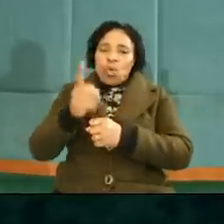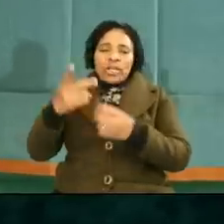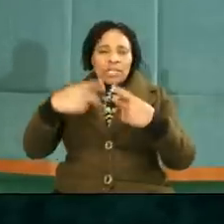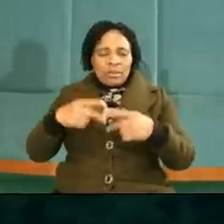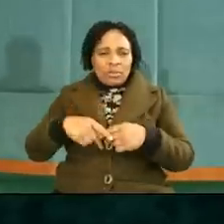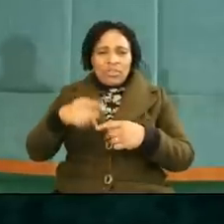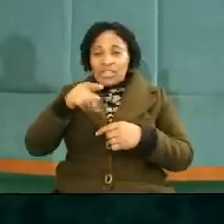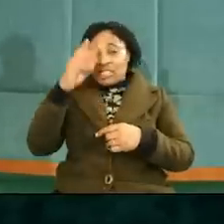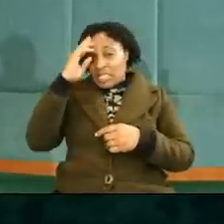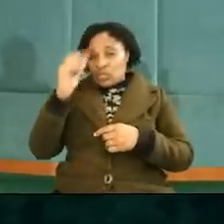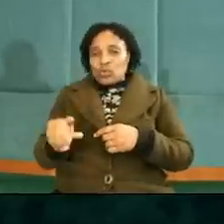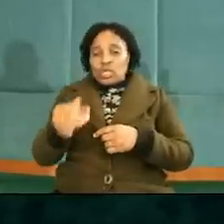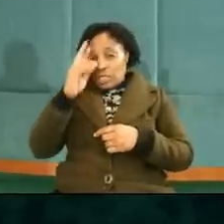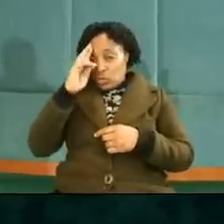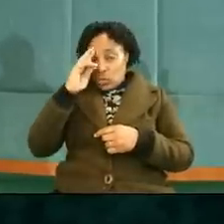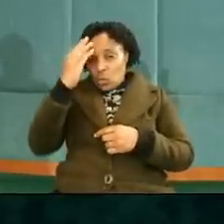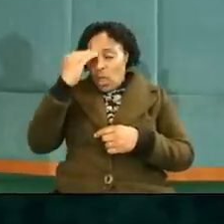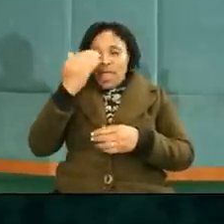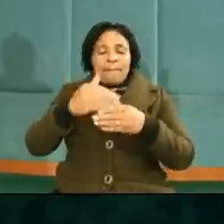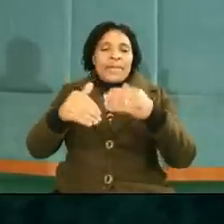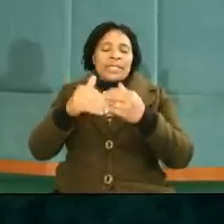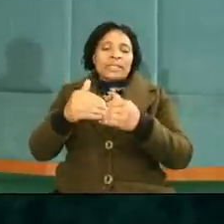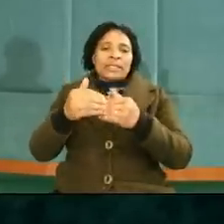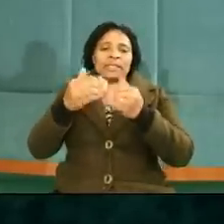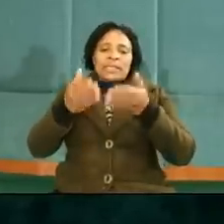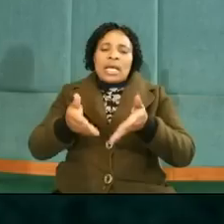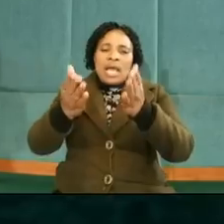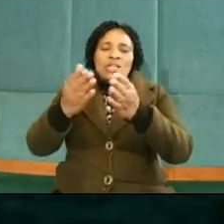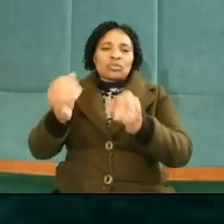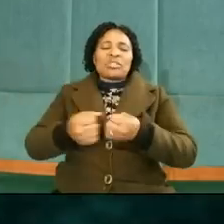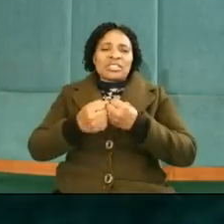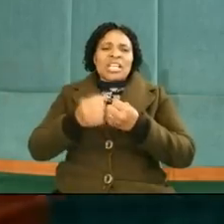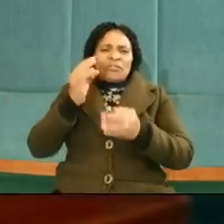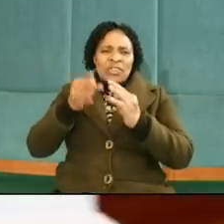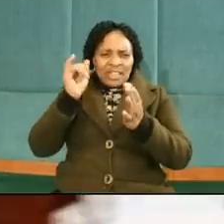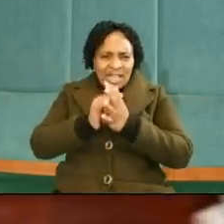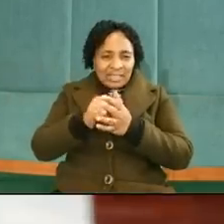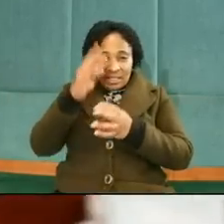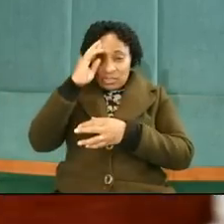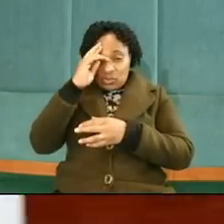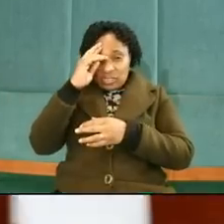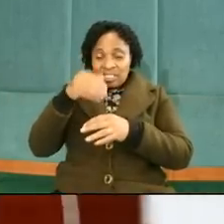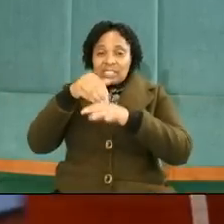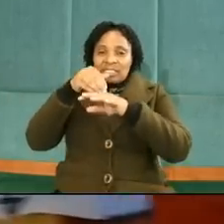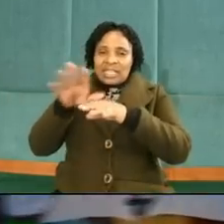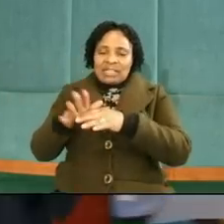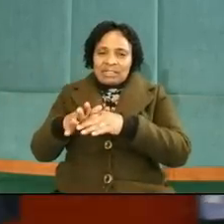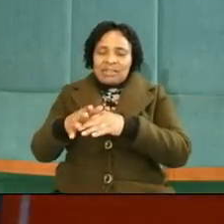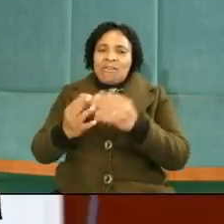is for that reason why he built an ark, so that they can be saved. It's for that reason why he sent two angels down in